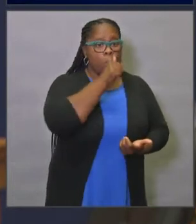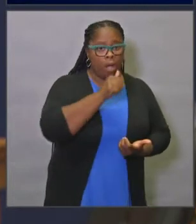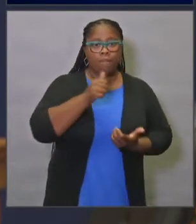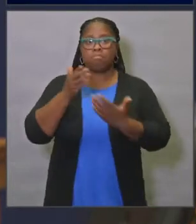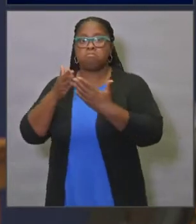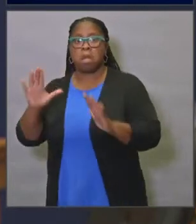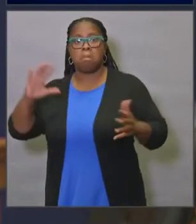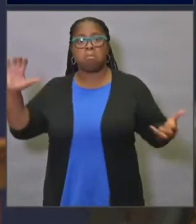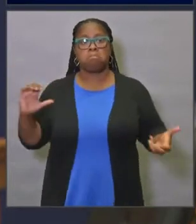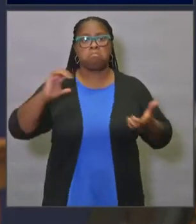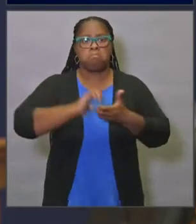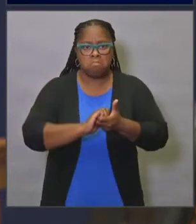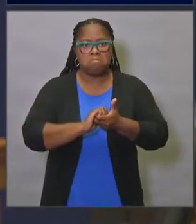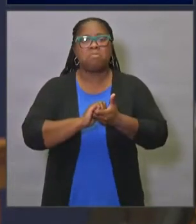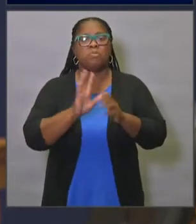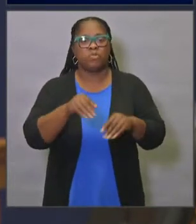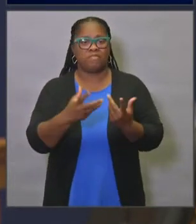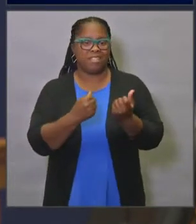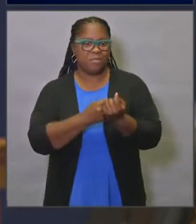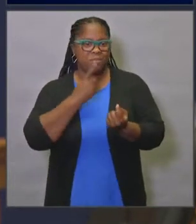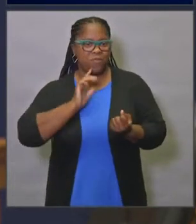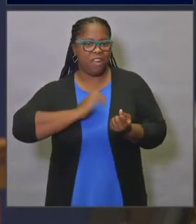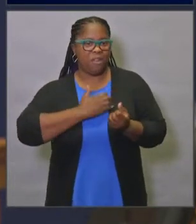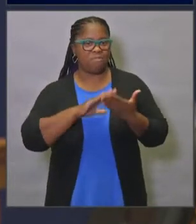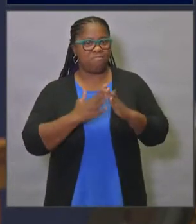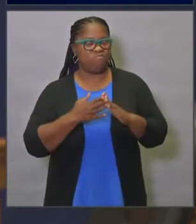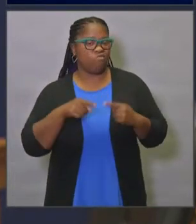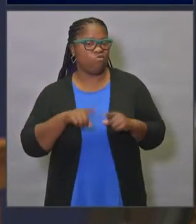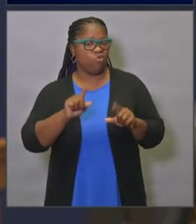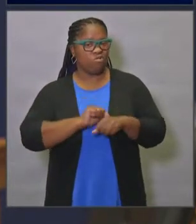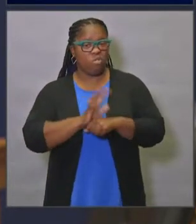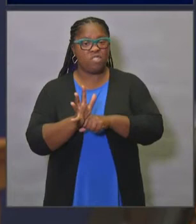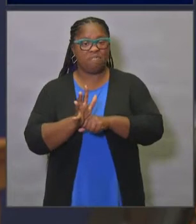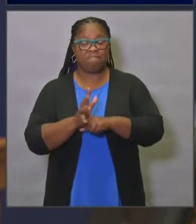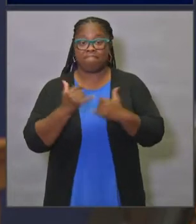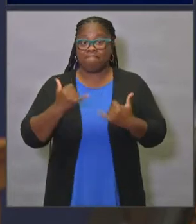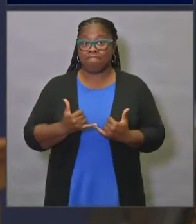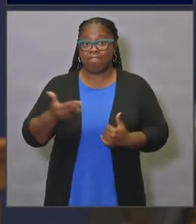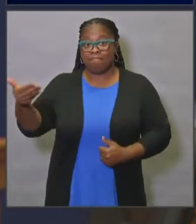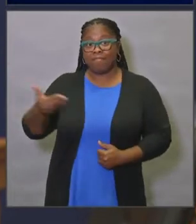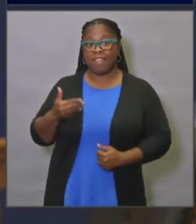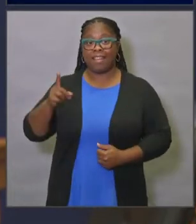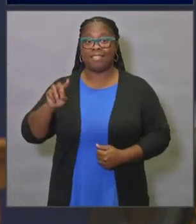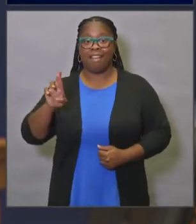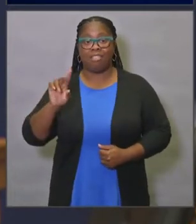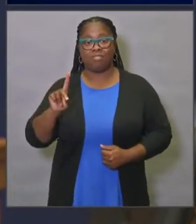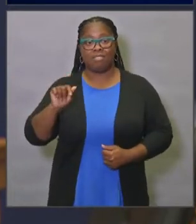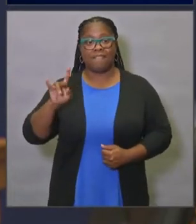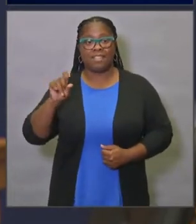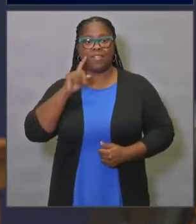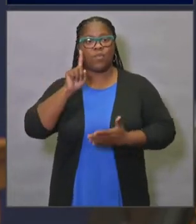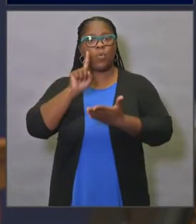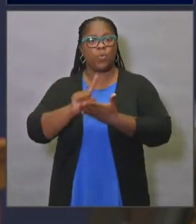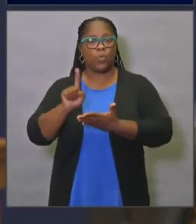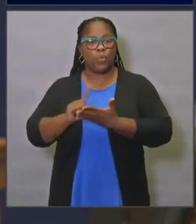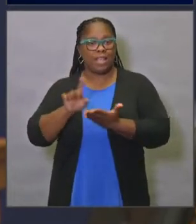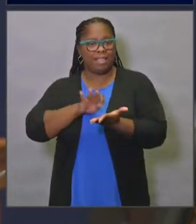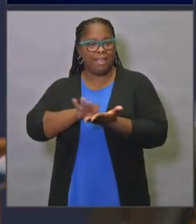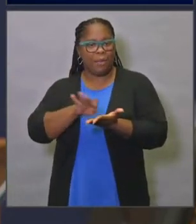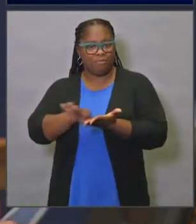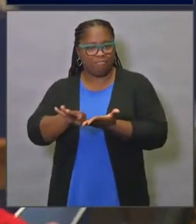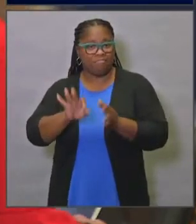to support our communities during COVID. With that, I would like to invite Dr. Davis up to give you the weekly count. Thank you.